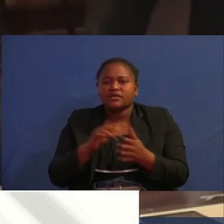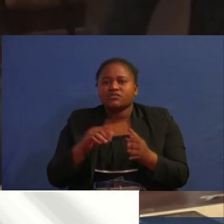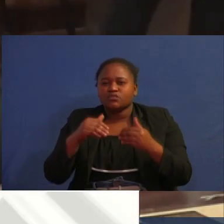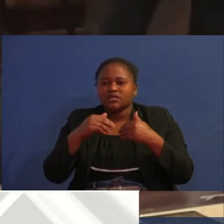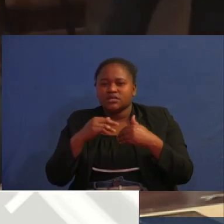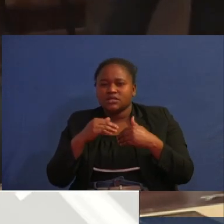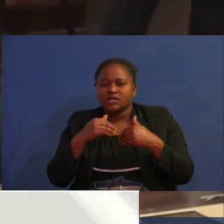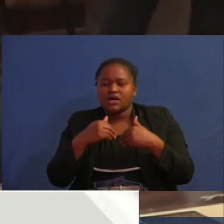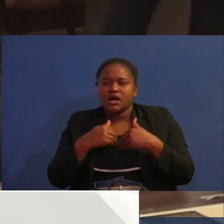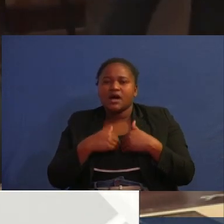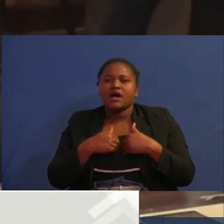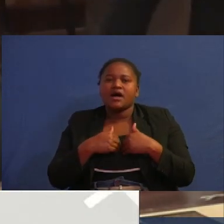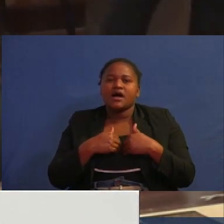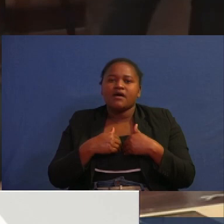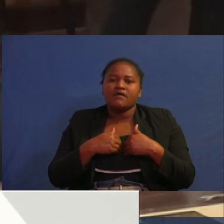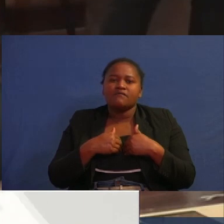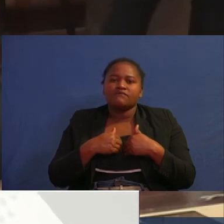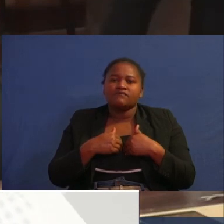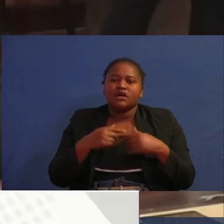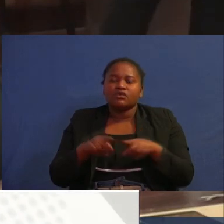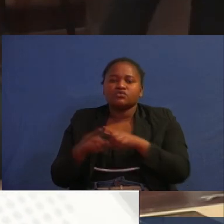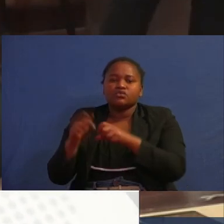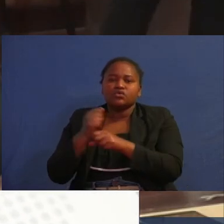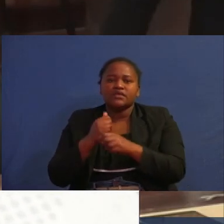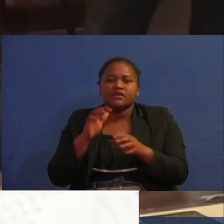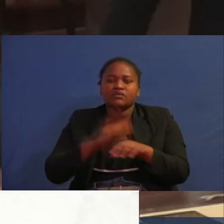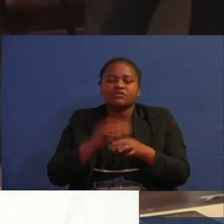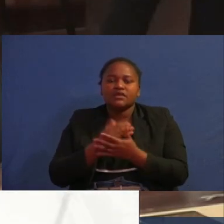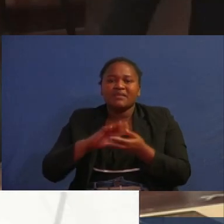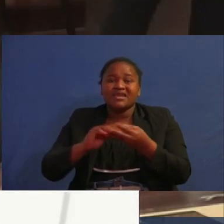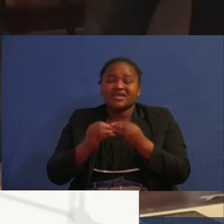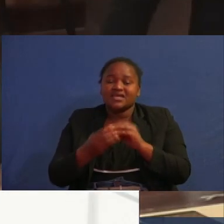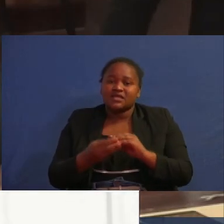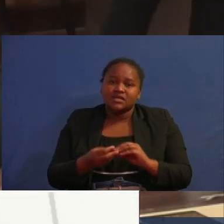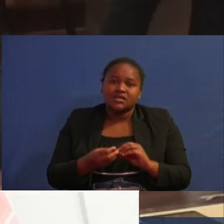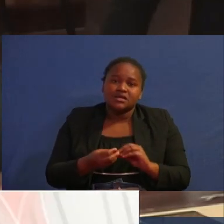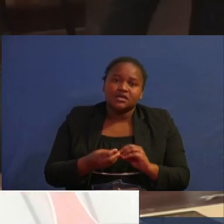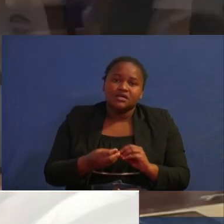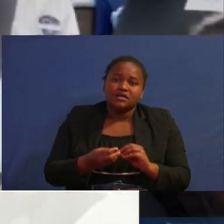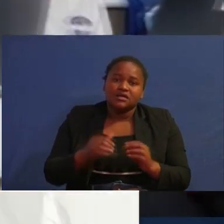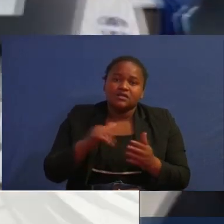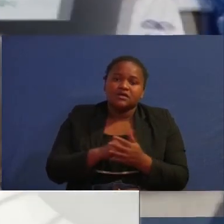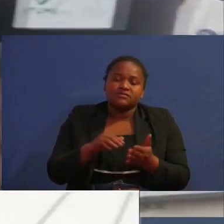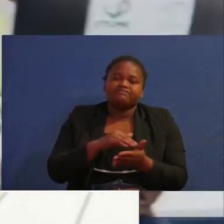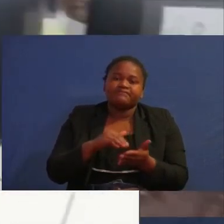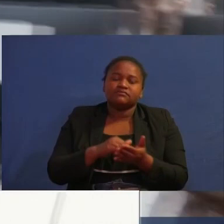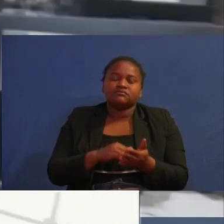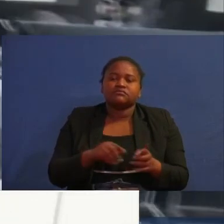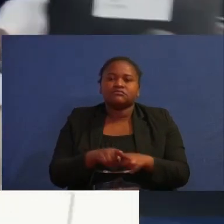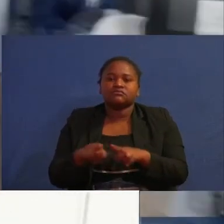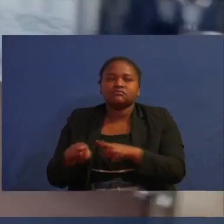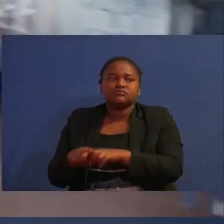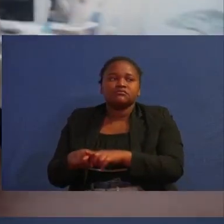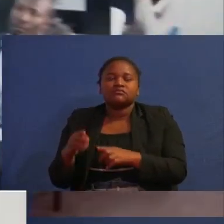are doing the right thing by creating that hub. Bonto MP